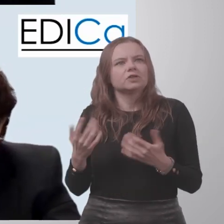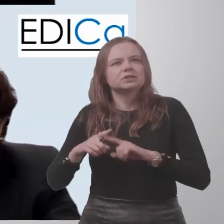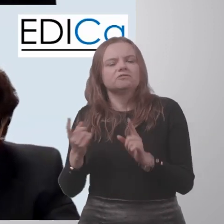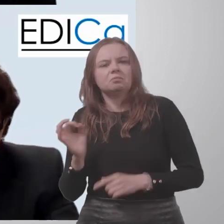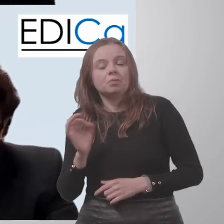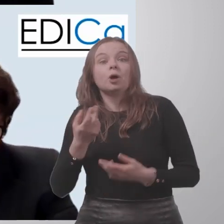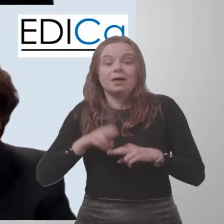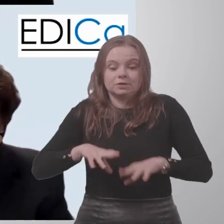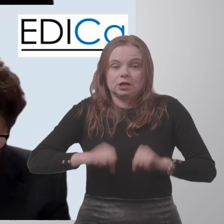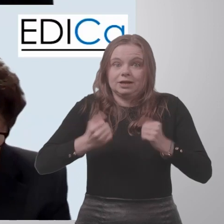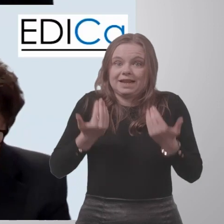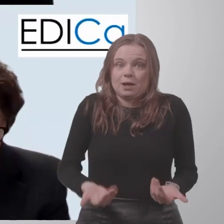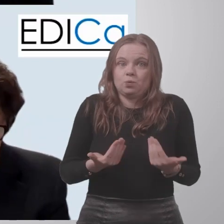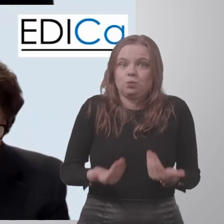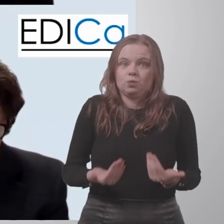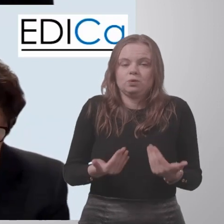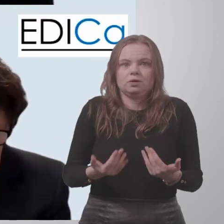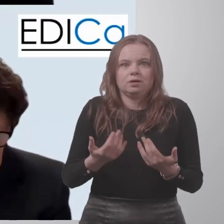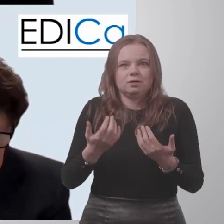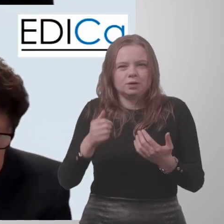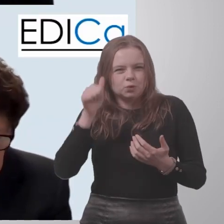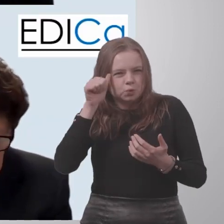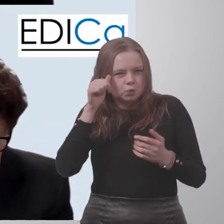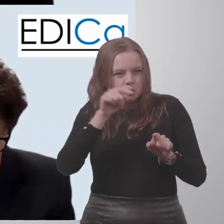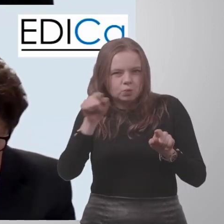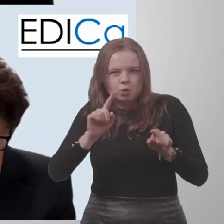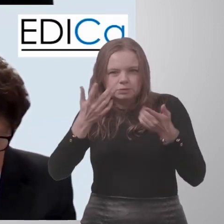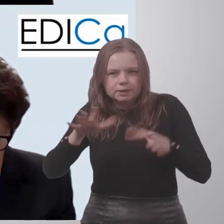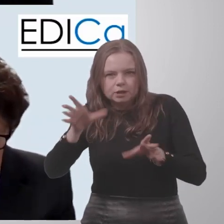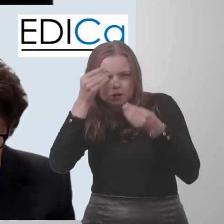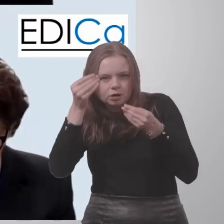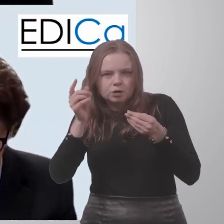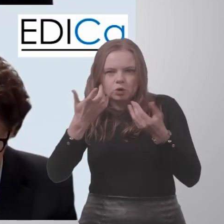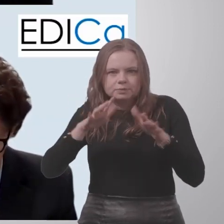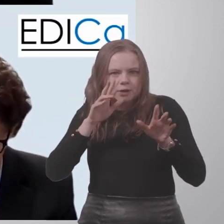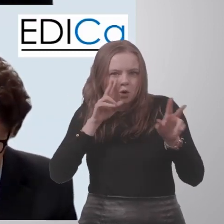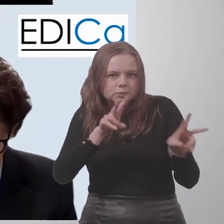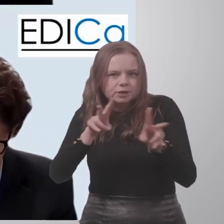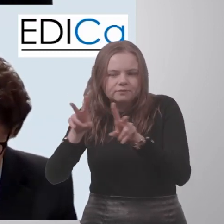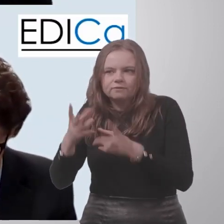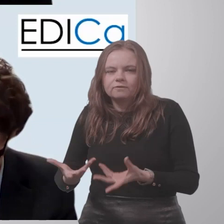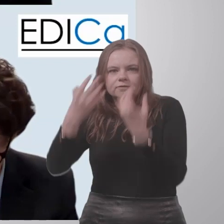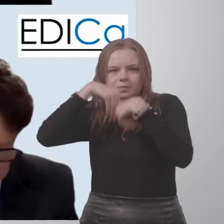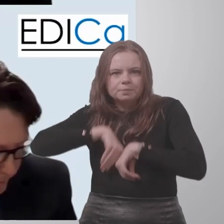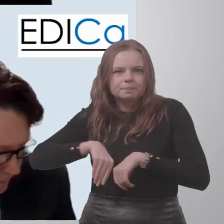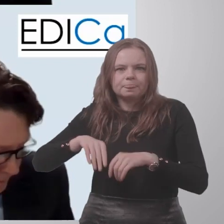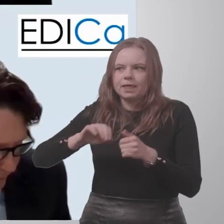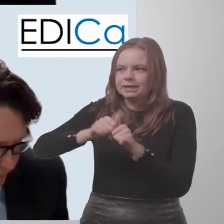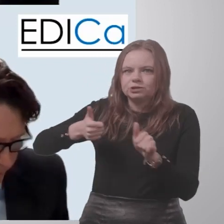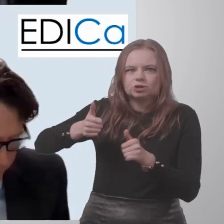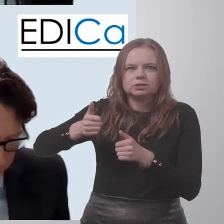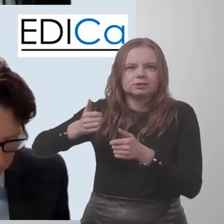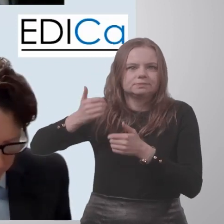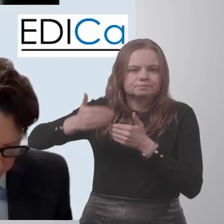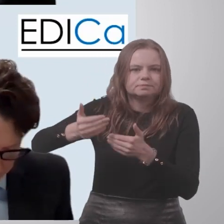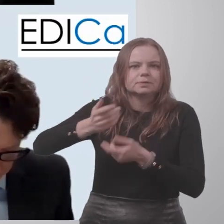now, with the benefit of insights from what I've observed as the industry has professionalized and intensified, I think I